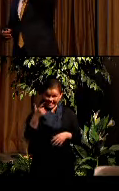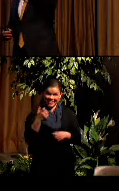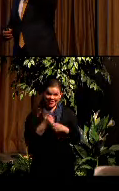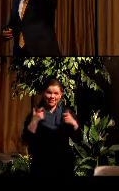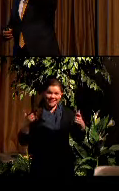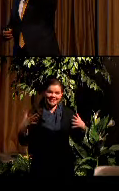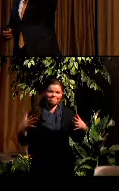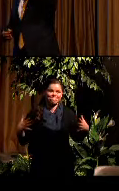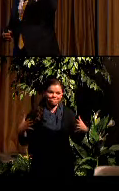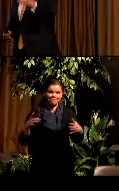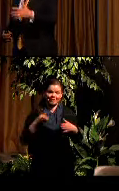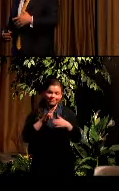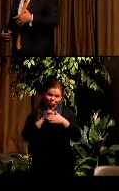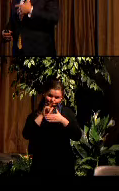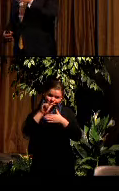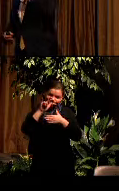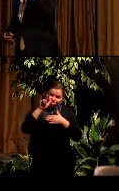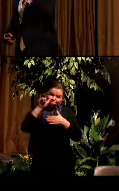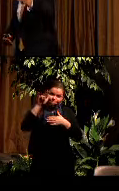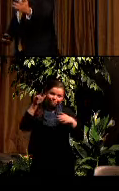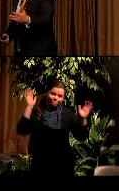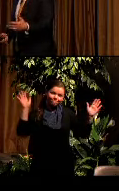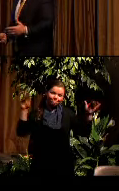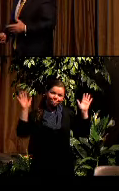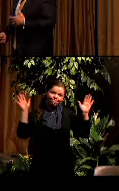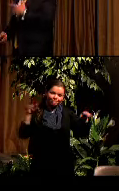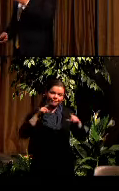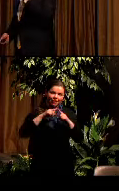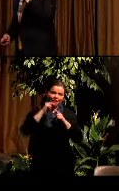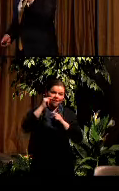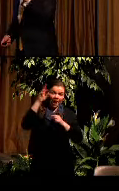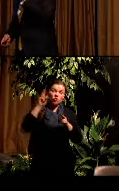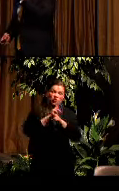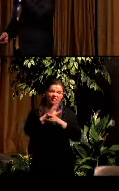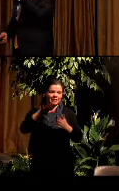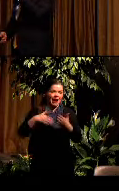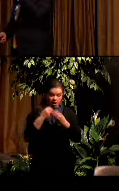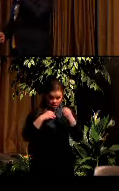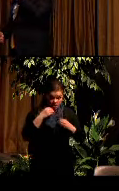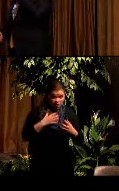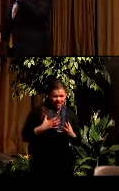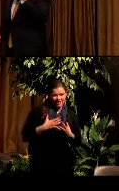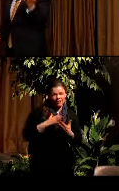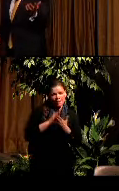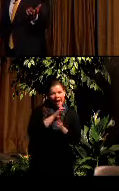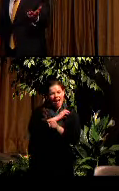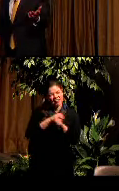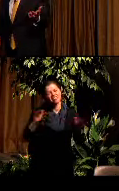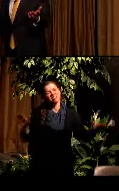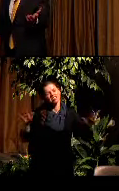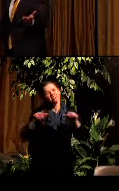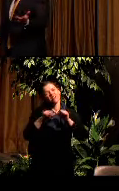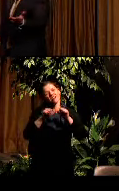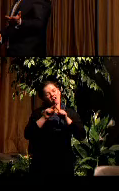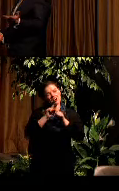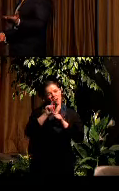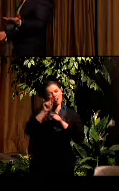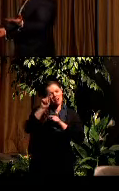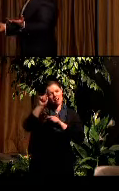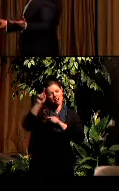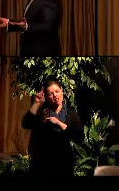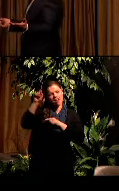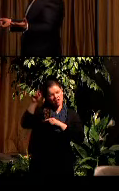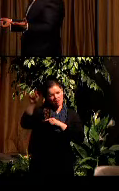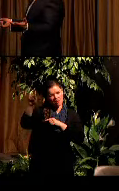off, and they make that flight, but they burn that energy as they're migrating. And without that energy, they die. They just can't make that